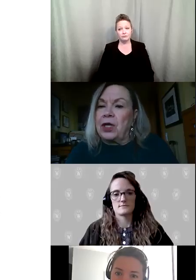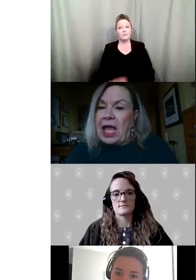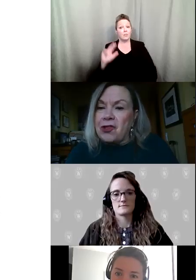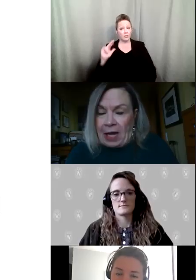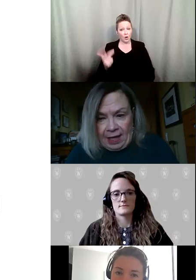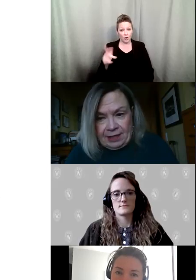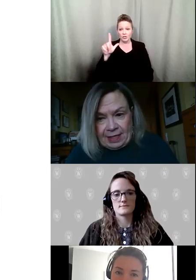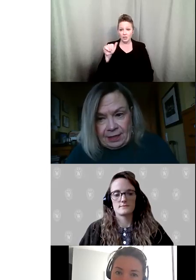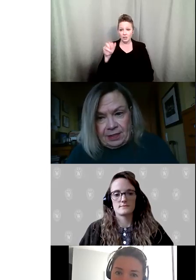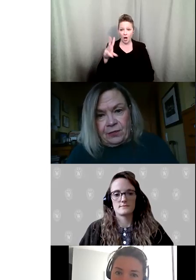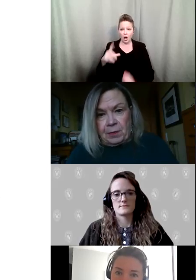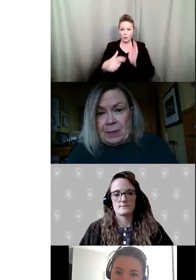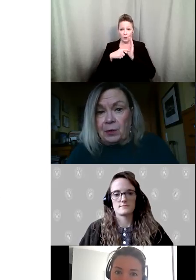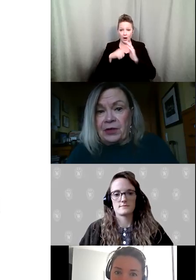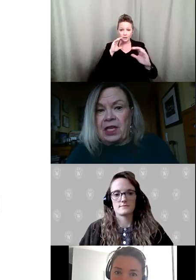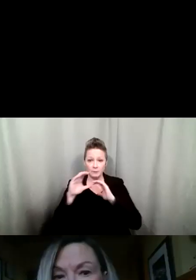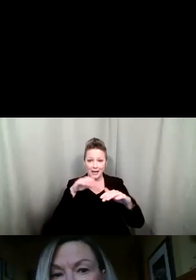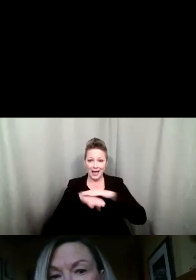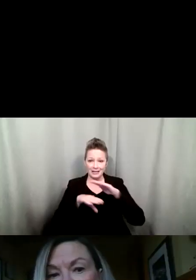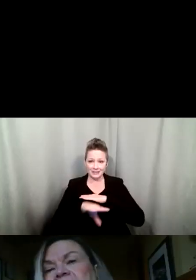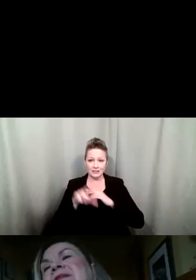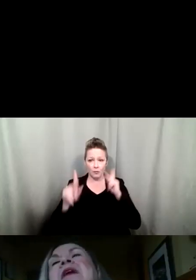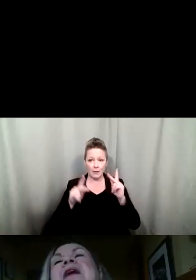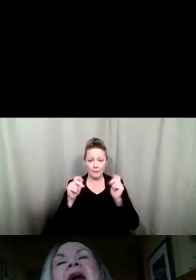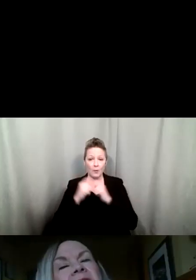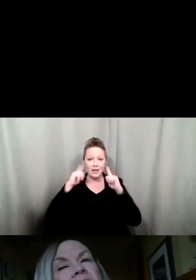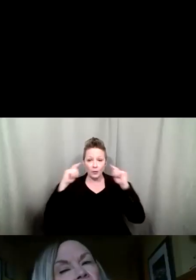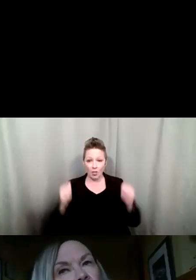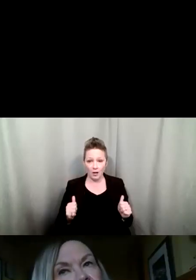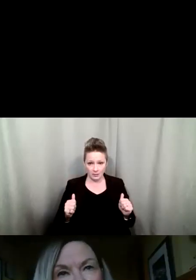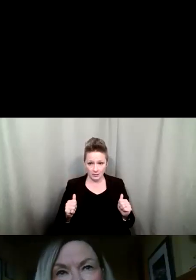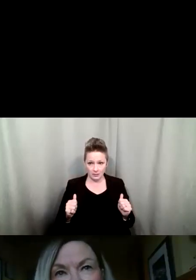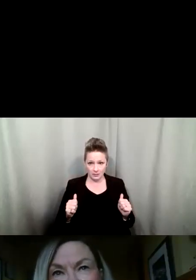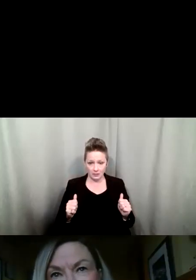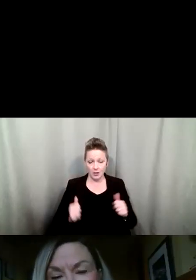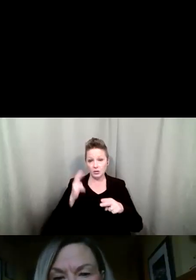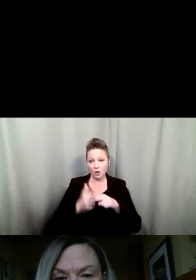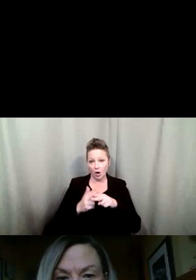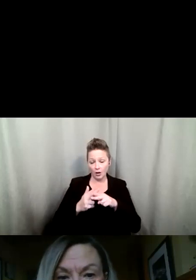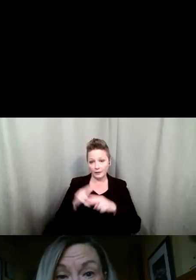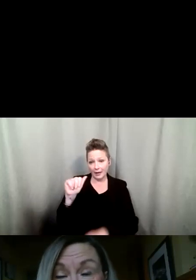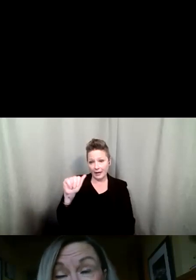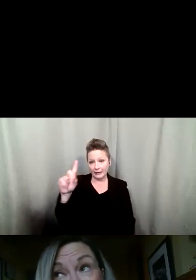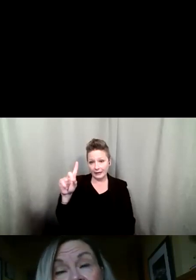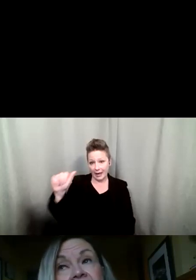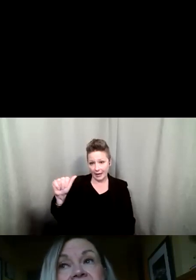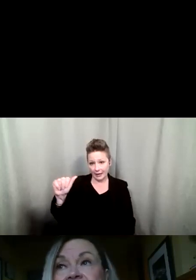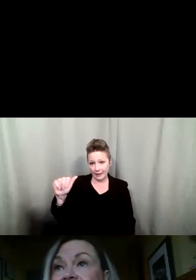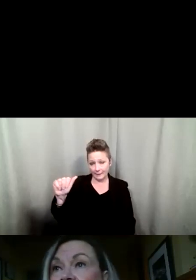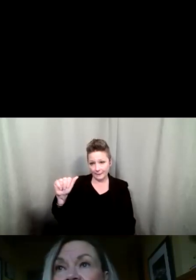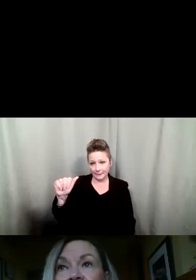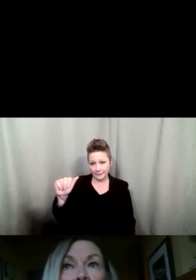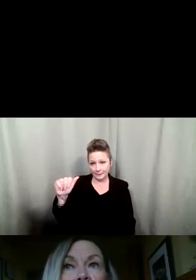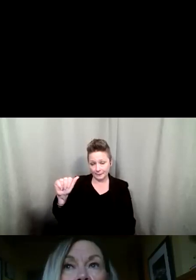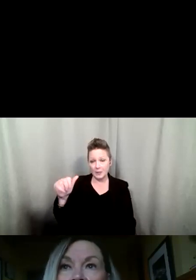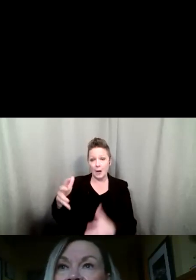communication access for people with a hearing loss it's called the Americans with Disabilities Act this